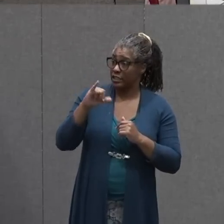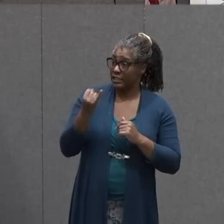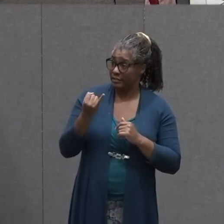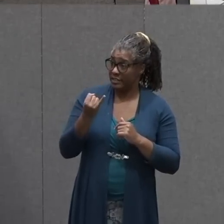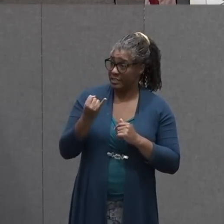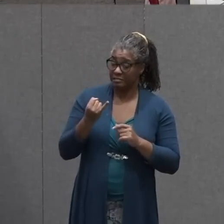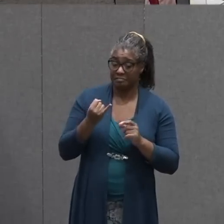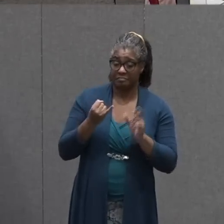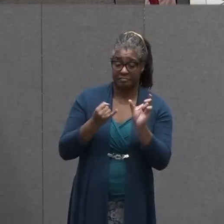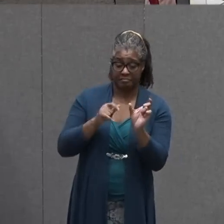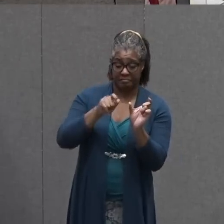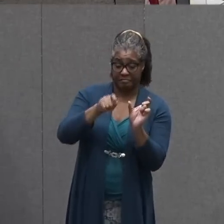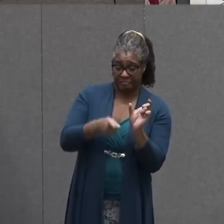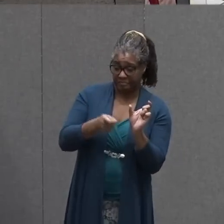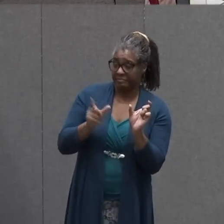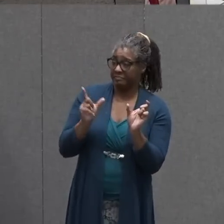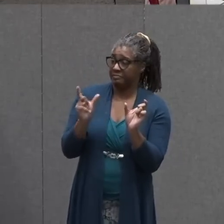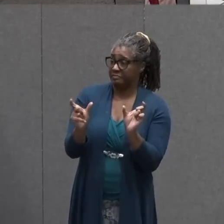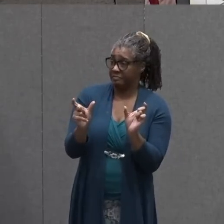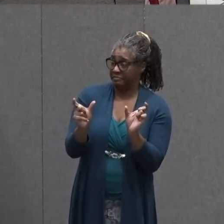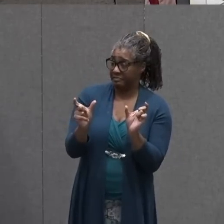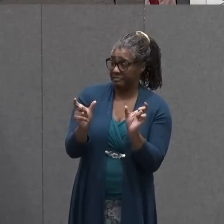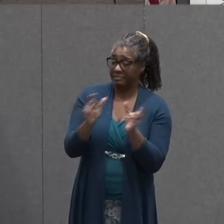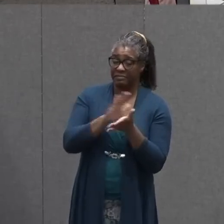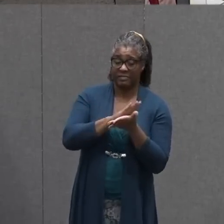because I like it. Goofy.